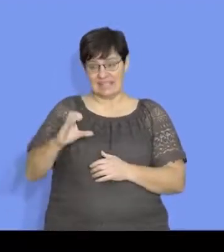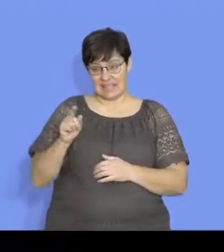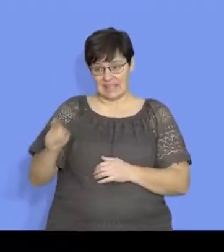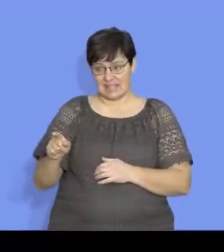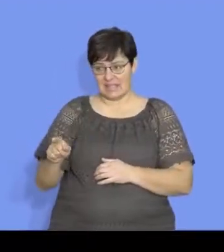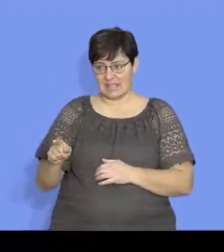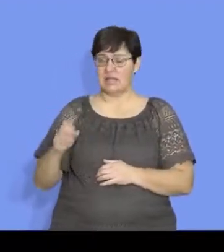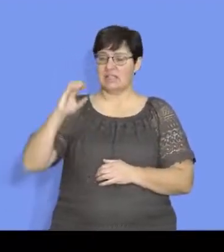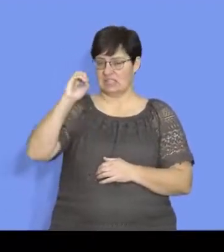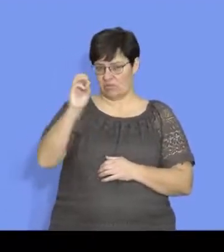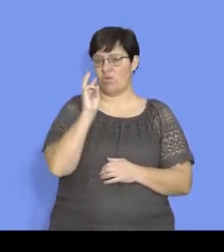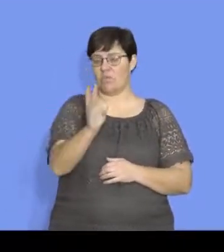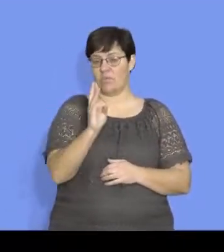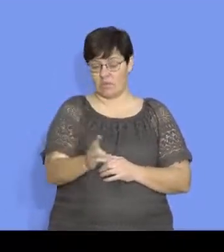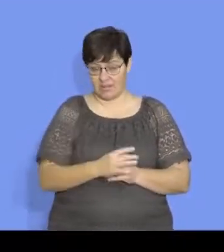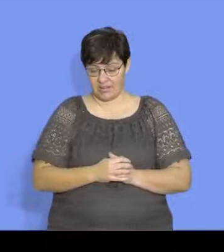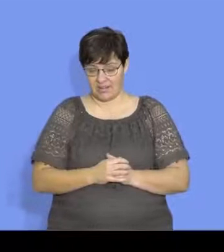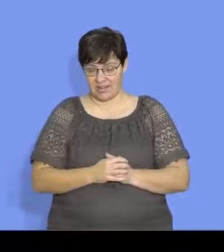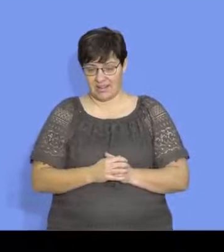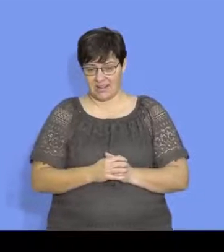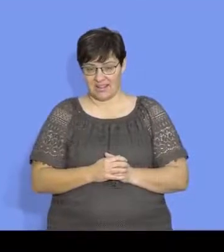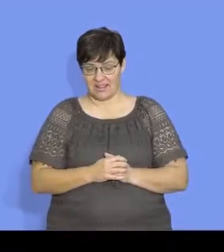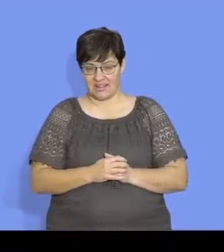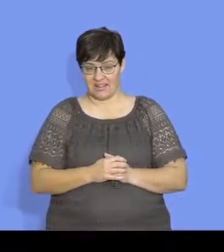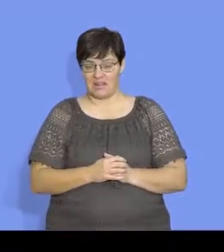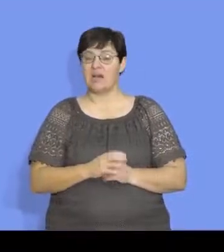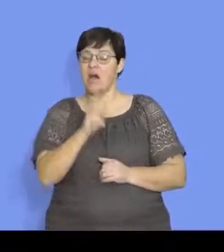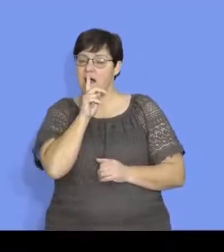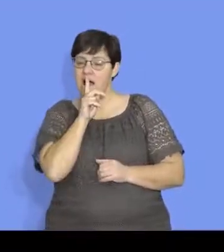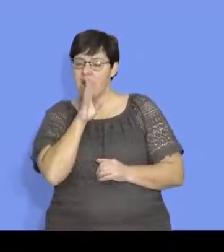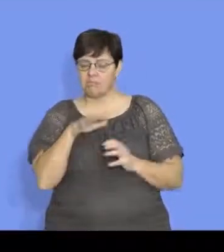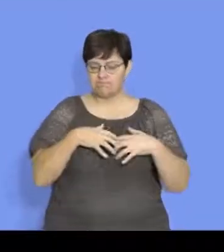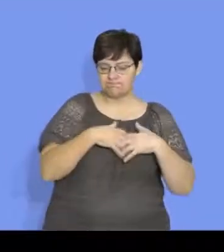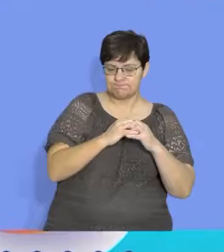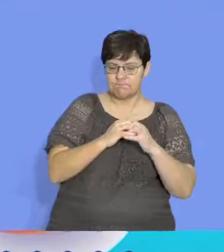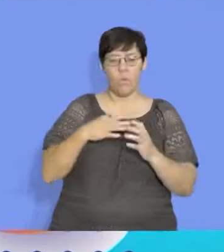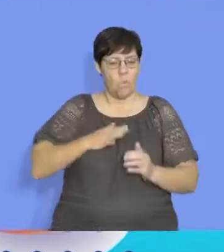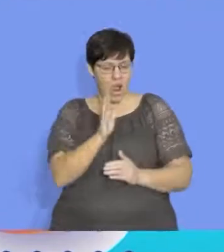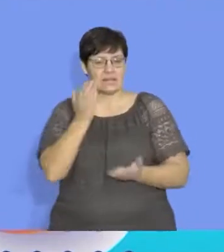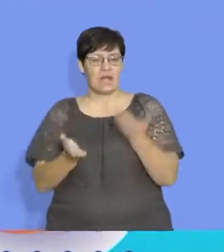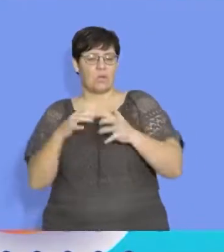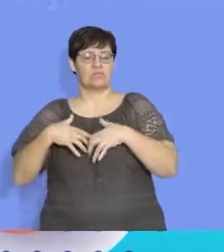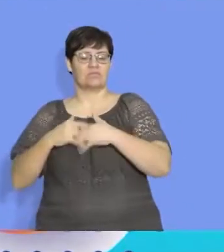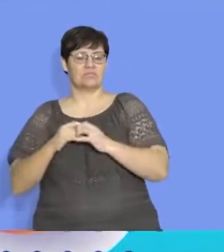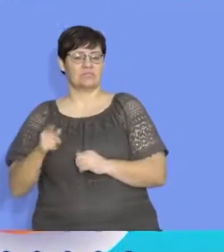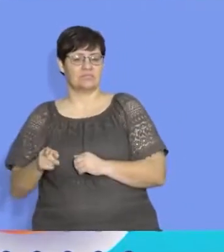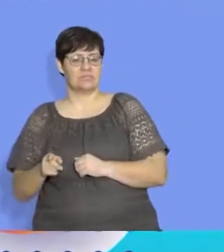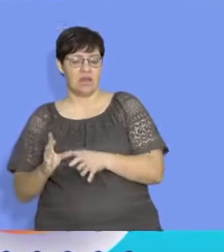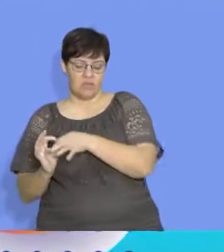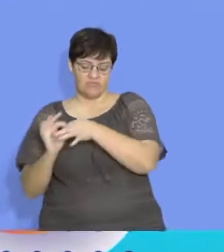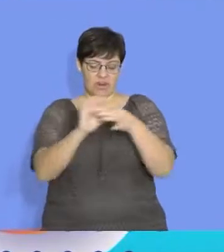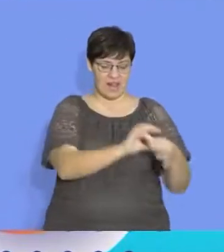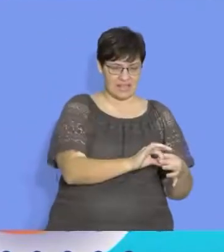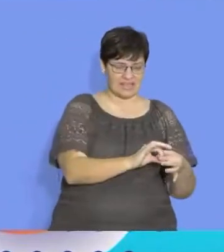to be 0. So when we put this all together to try and make an equation that relates distance